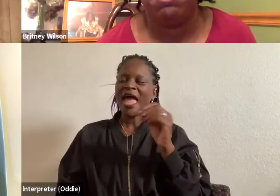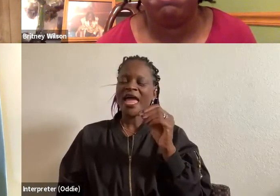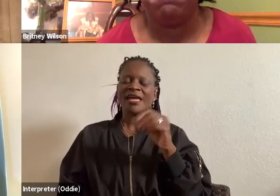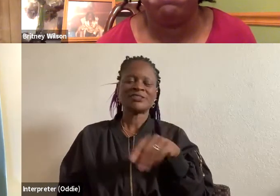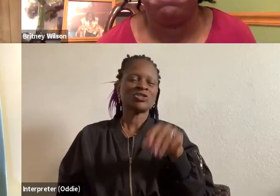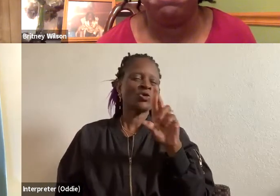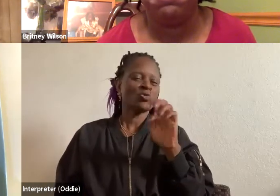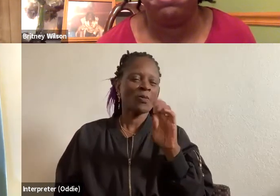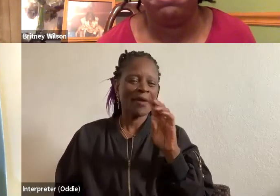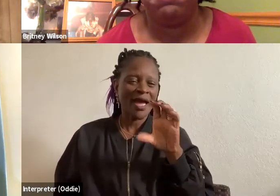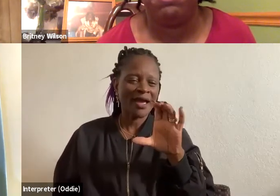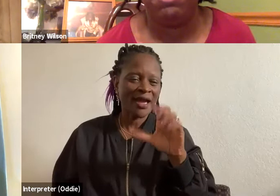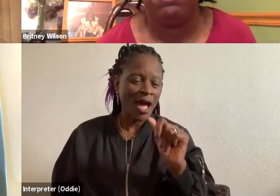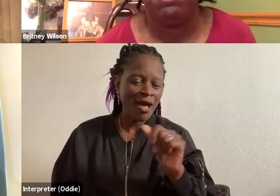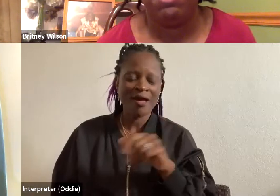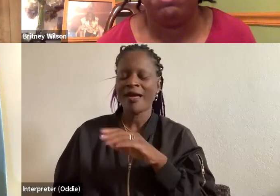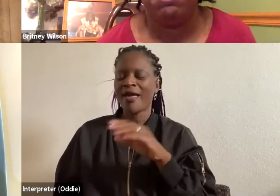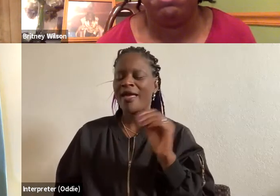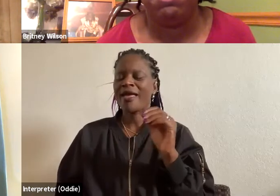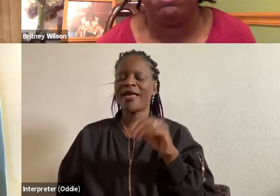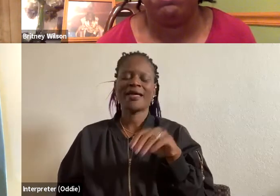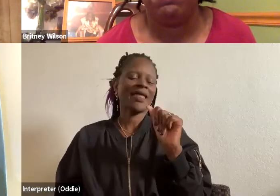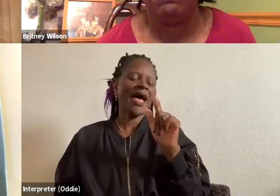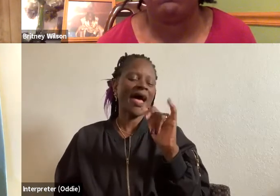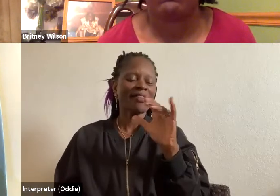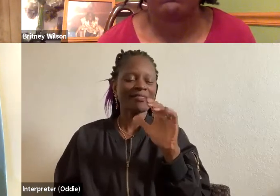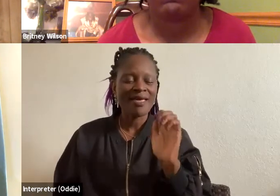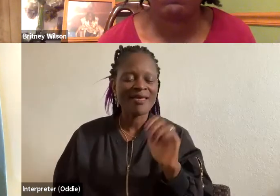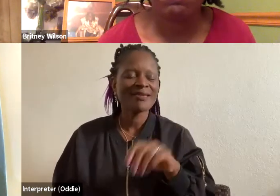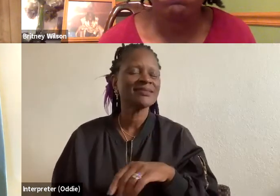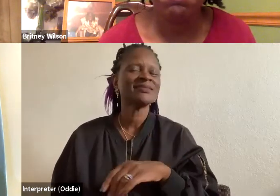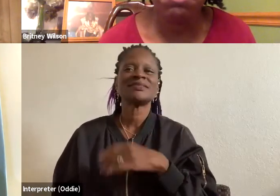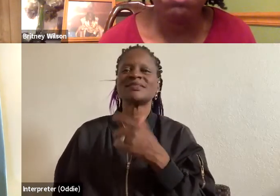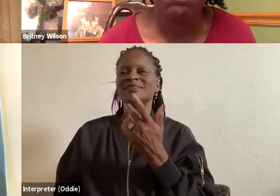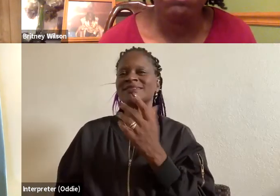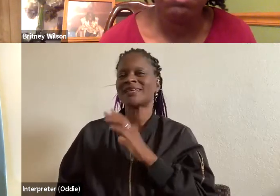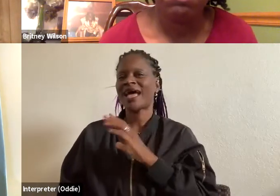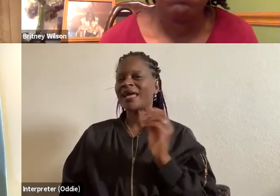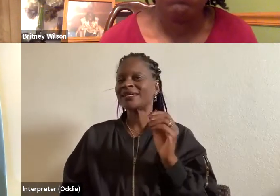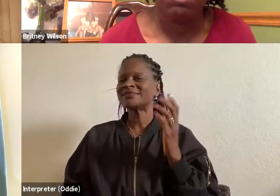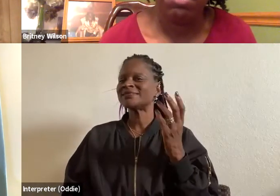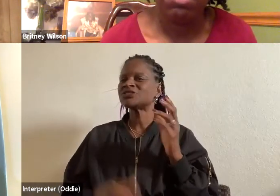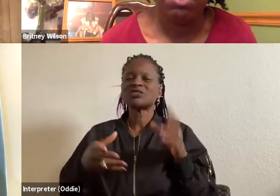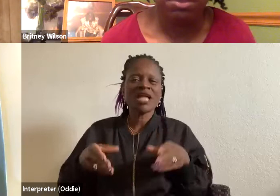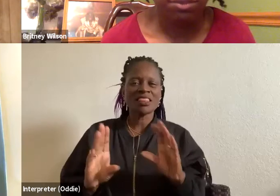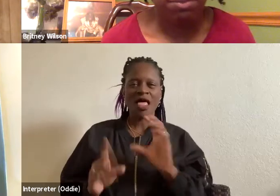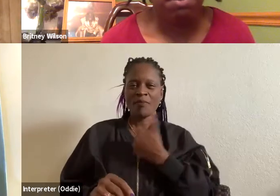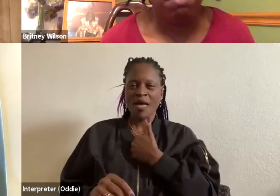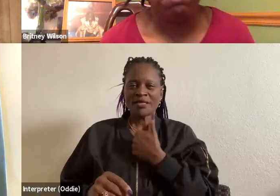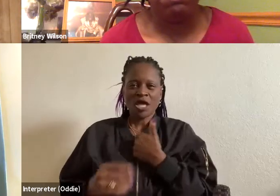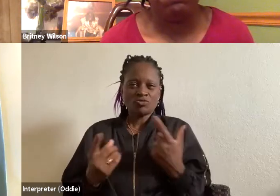Alice, and just really letting myself do the things that make me happy without feeling like I need to